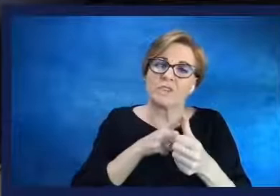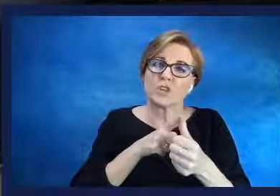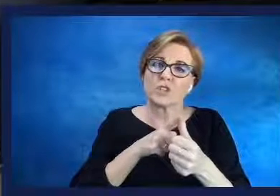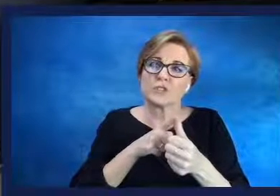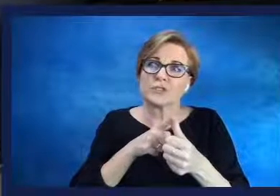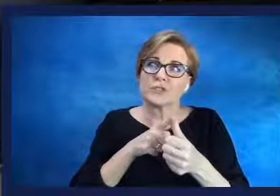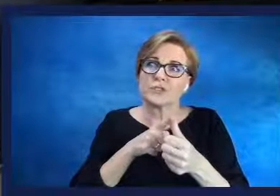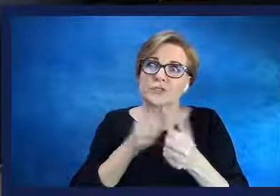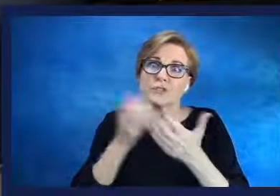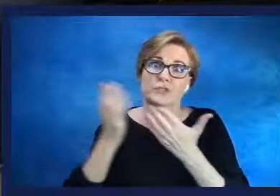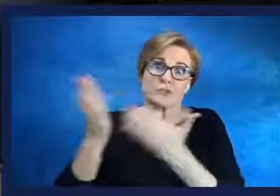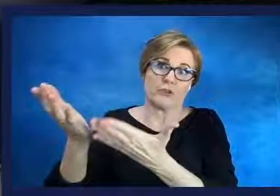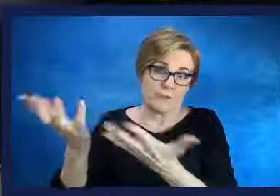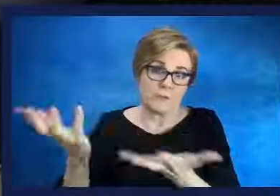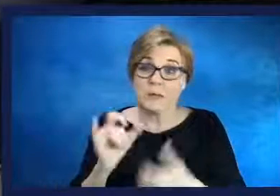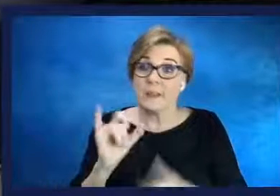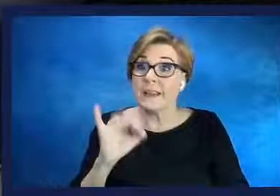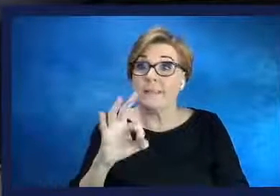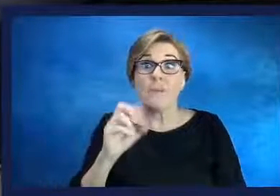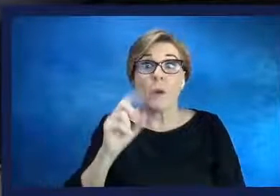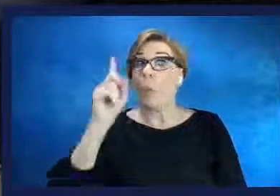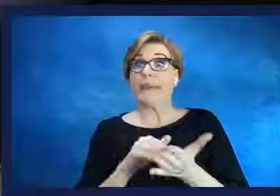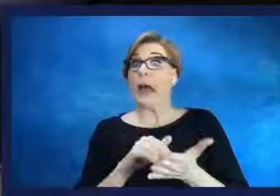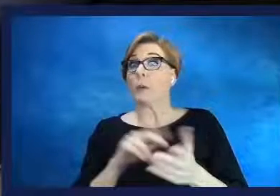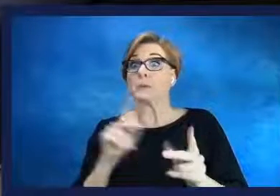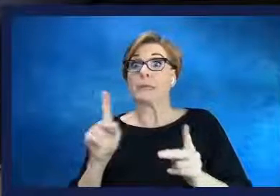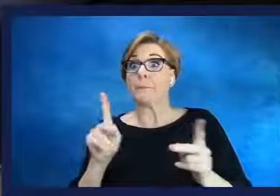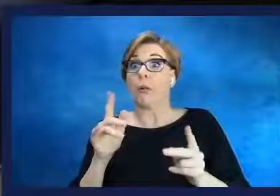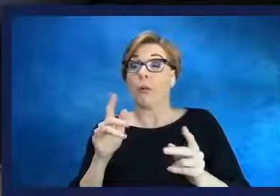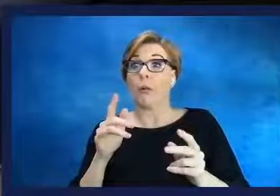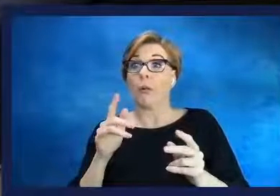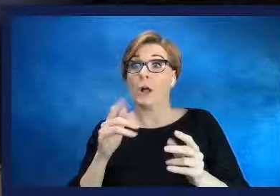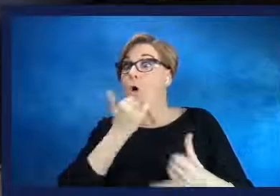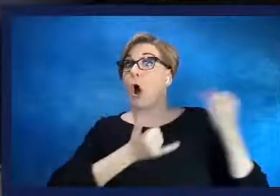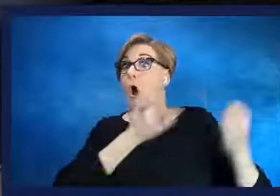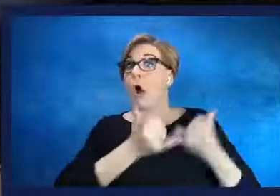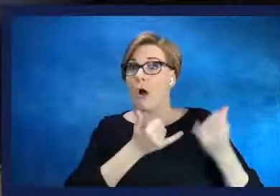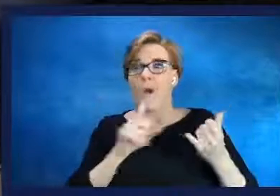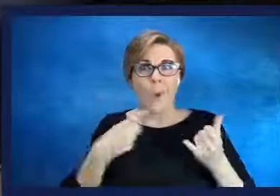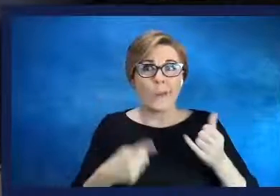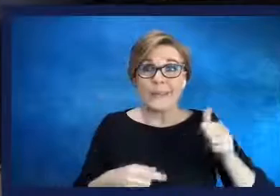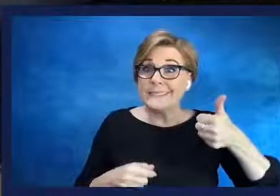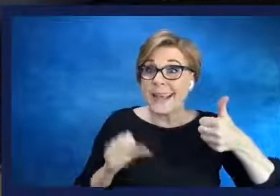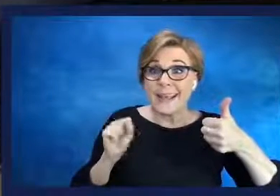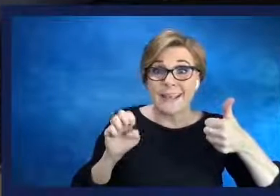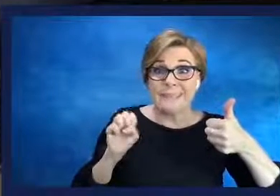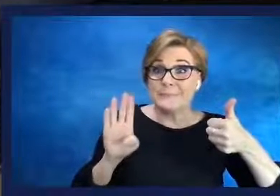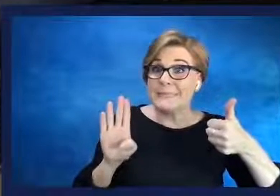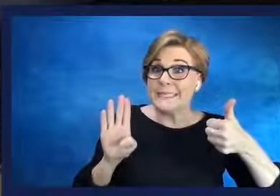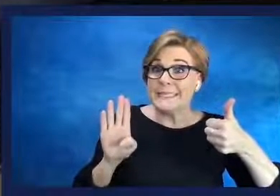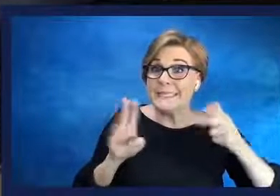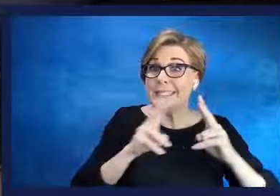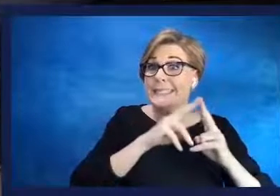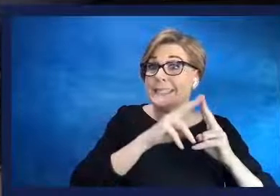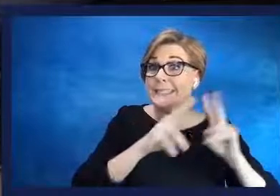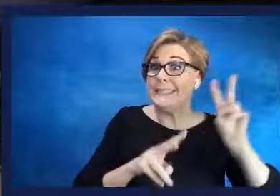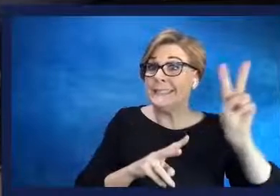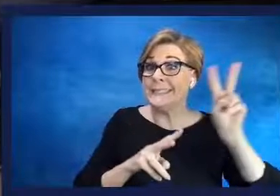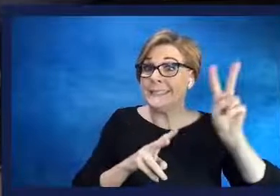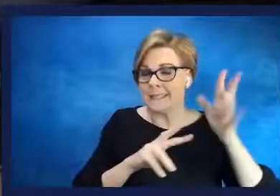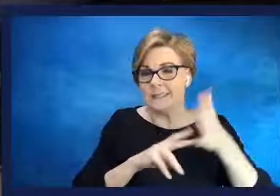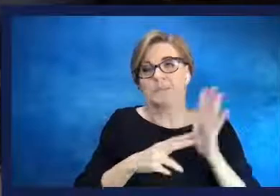calls and we only have 10 boards, we may not be able to accommodate. But for the most part, it's 11 days prior by 5